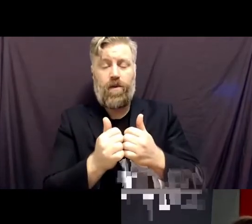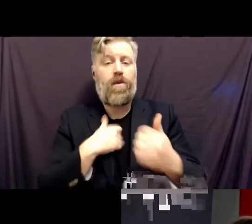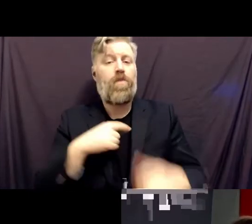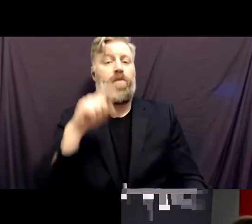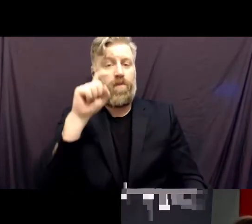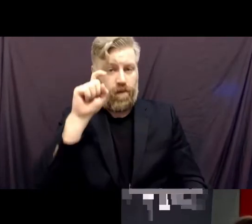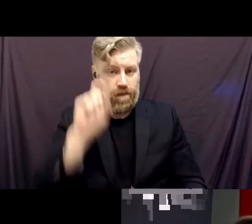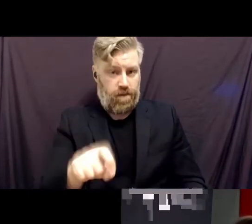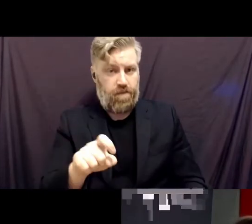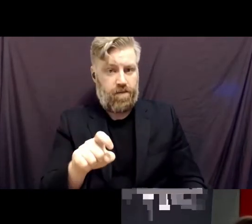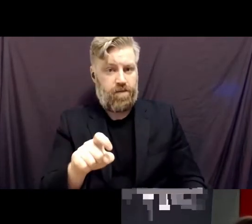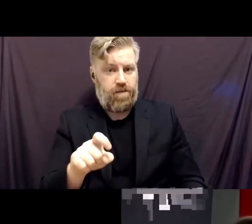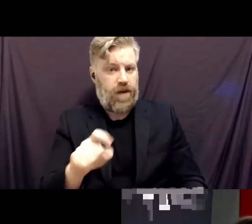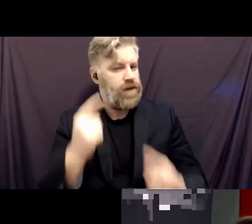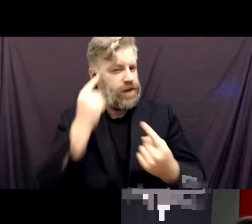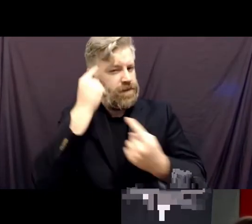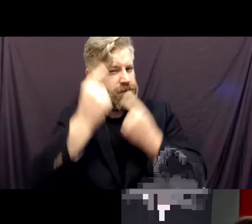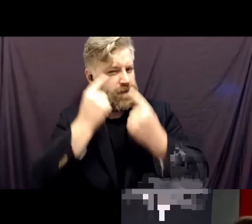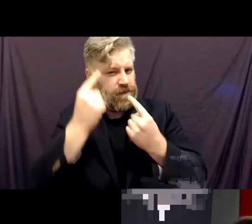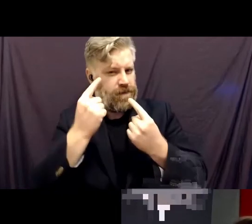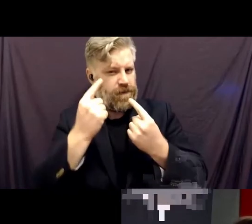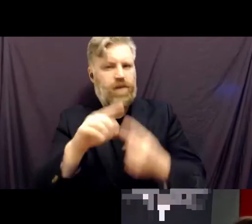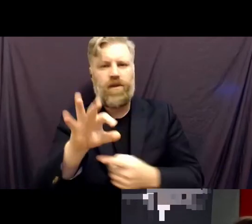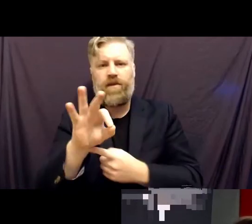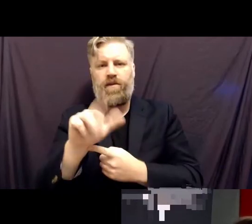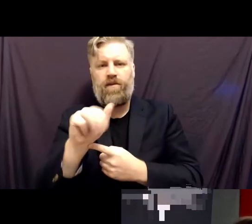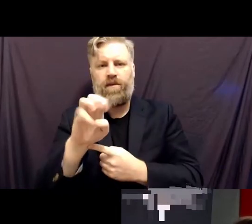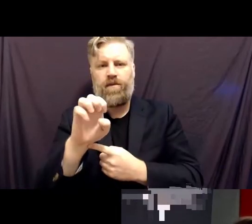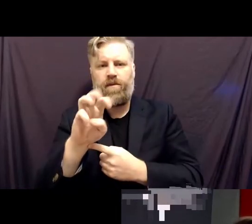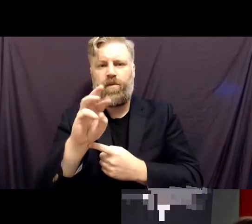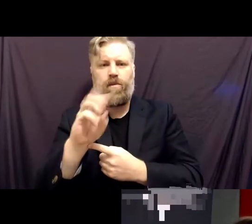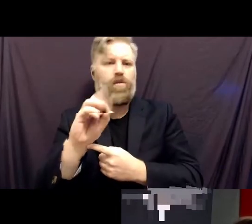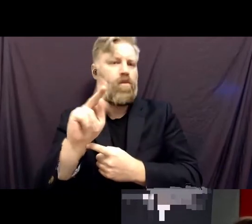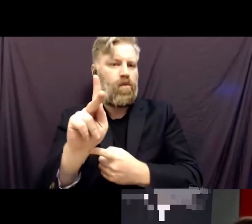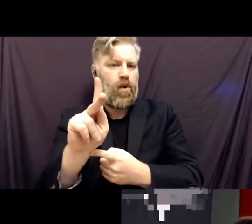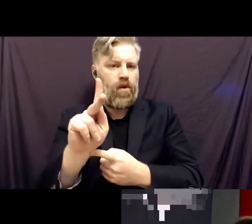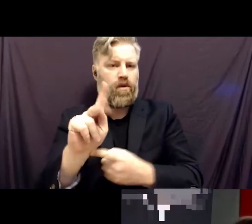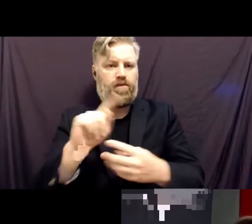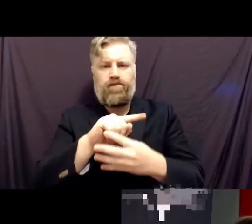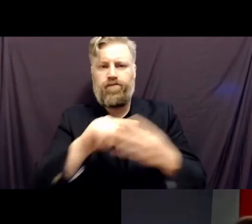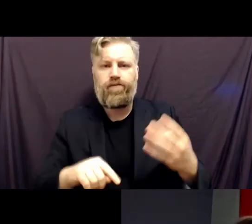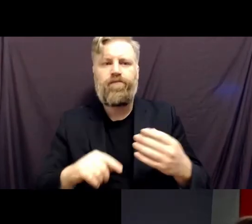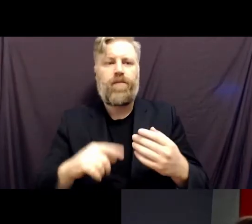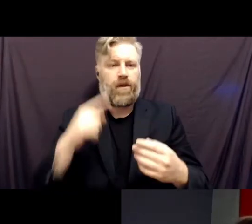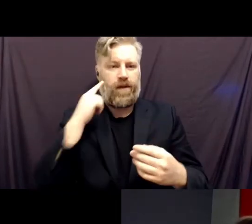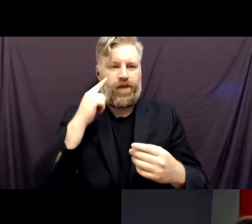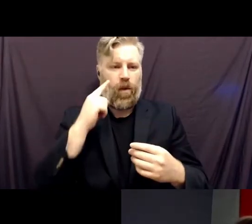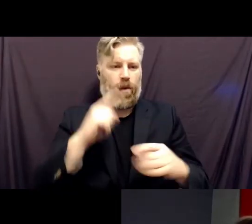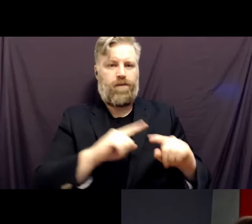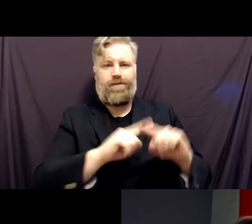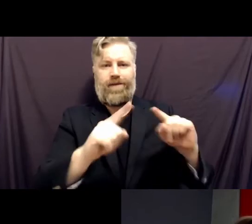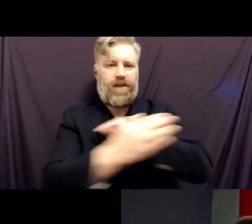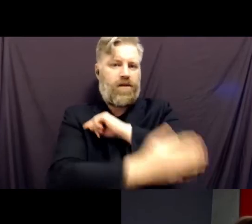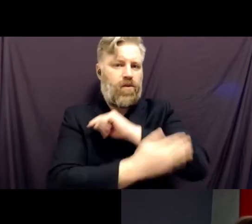into account all the framework conditions in transnational rebuilding,